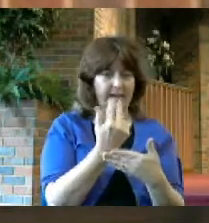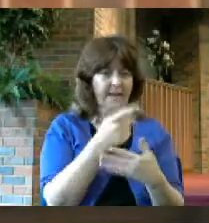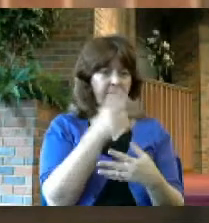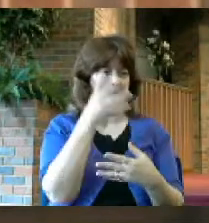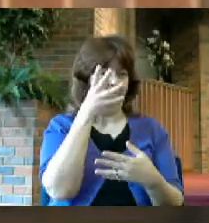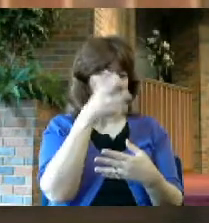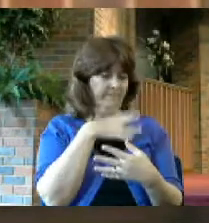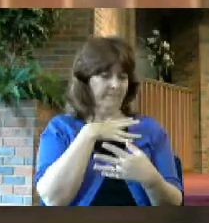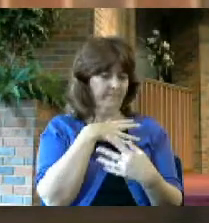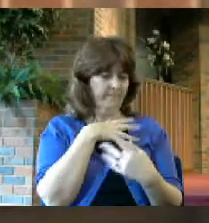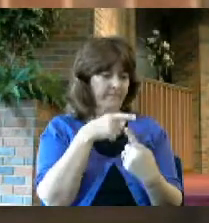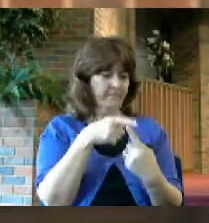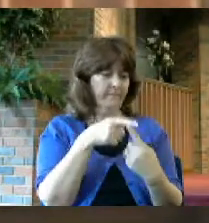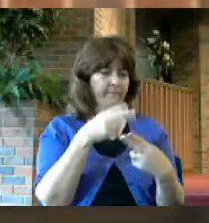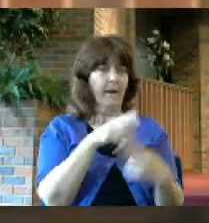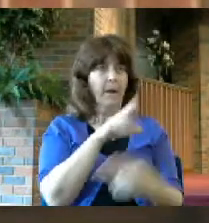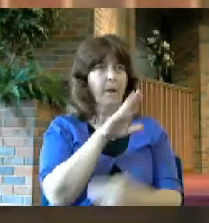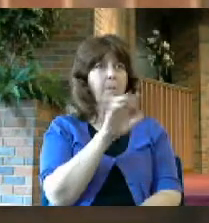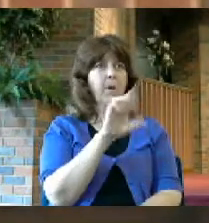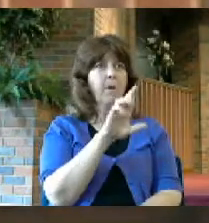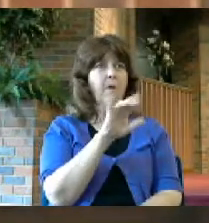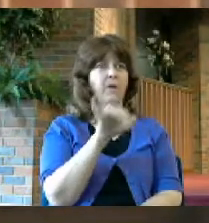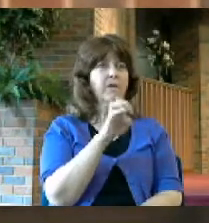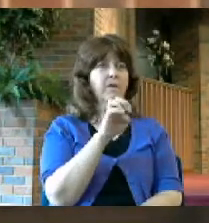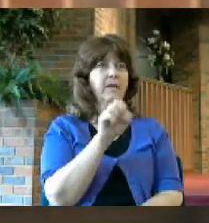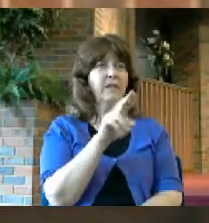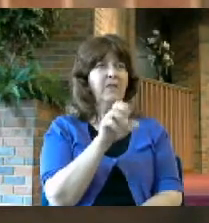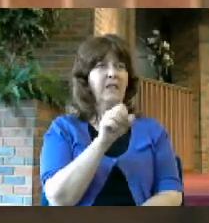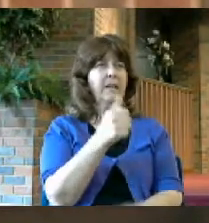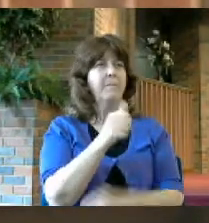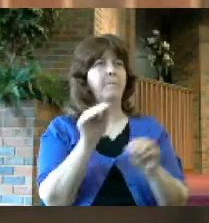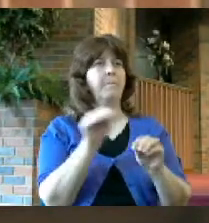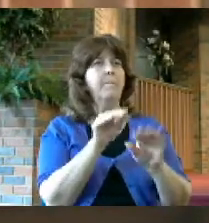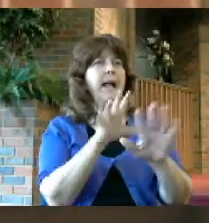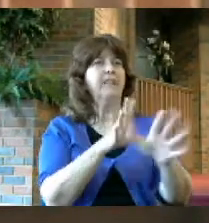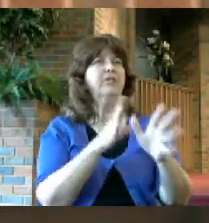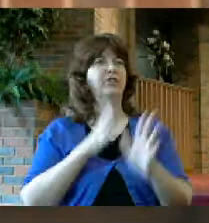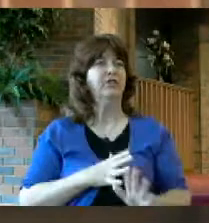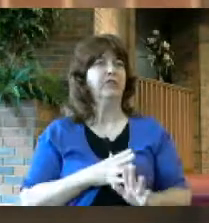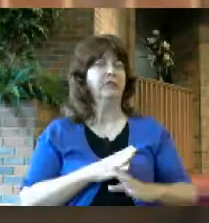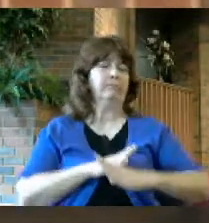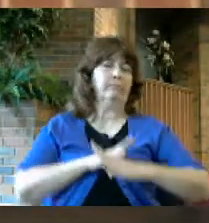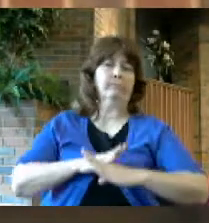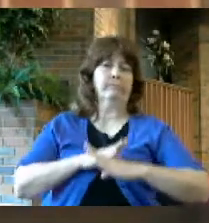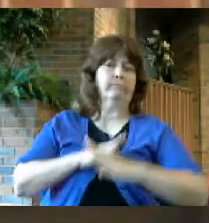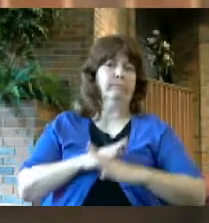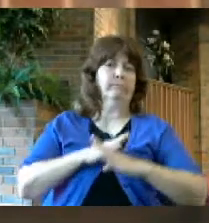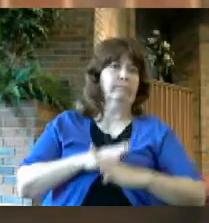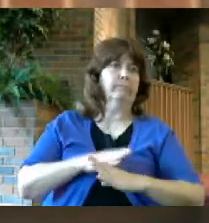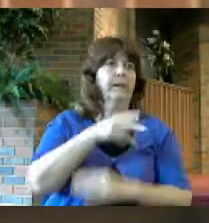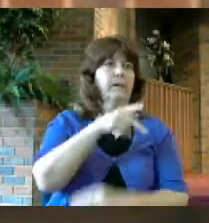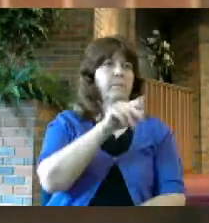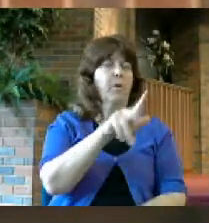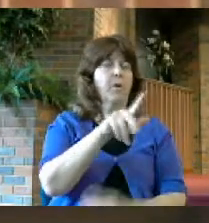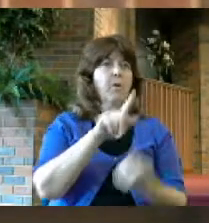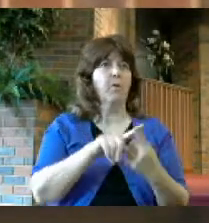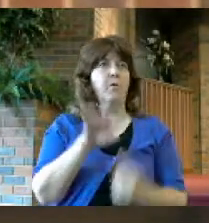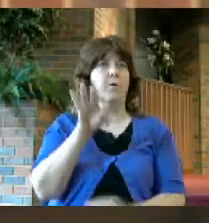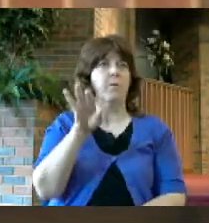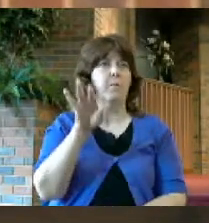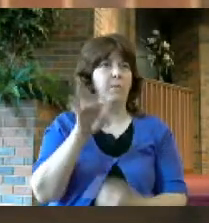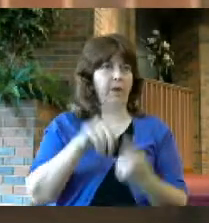Bar-Jesus, a sorcerer. And he's blocking Paul from being able to preach to a man by the name of Sergius Paulus. He hates